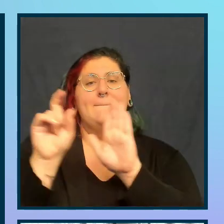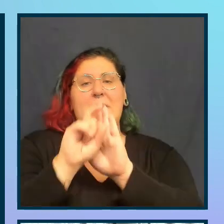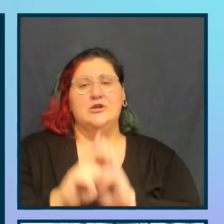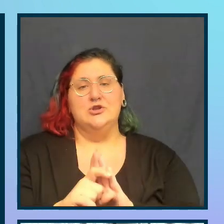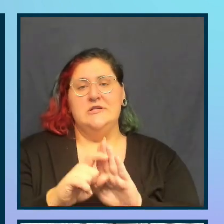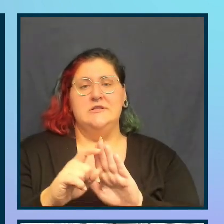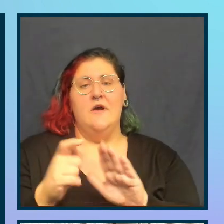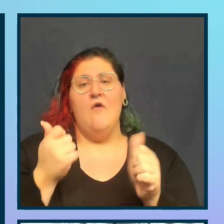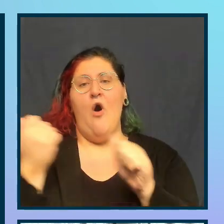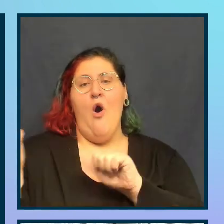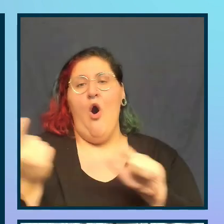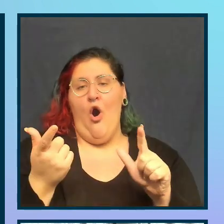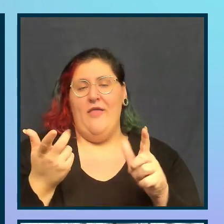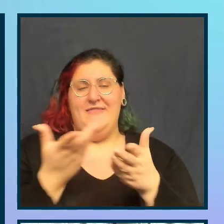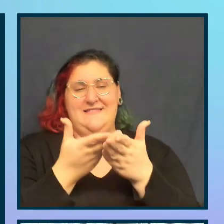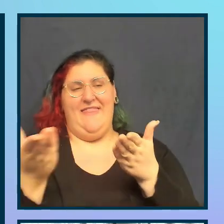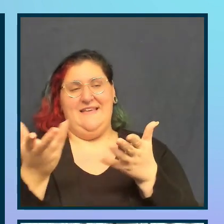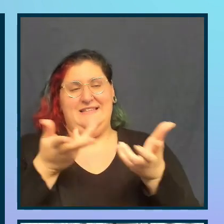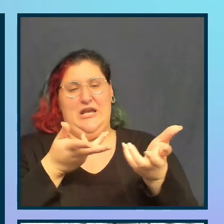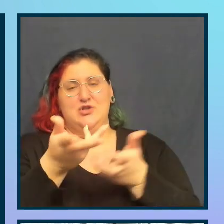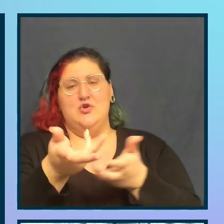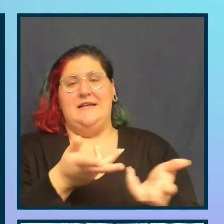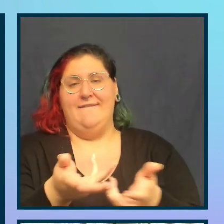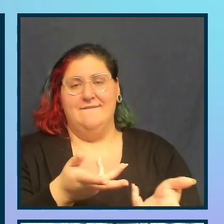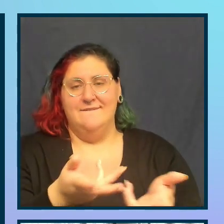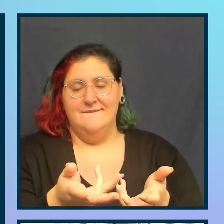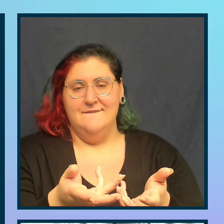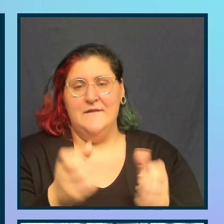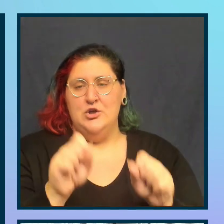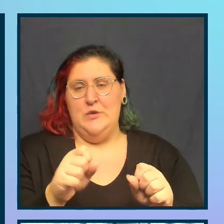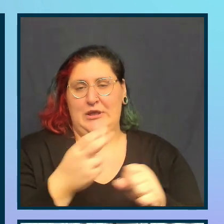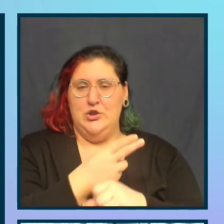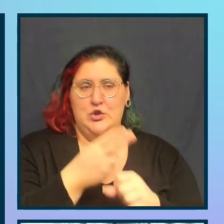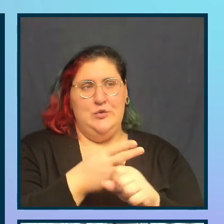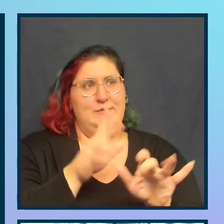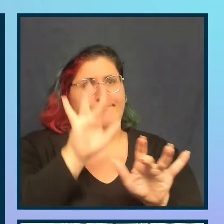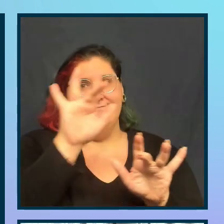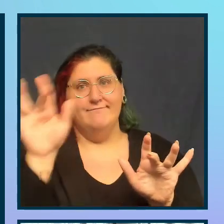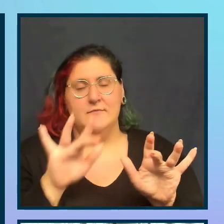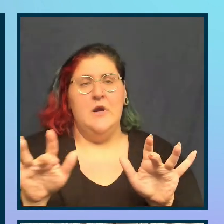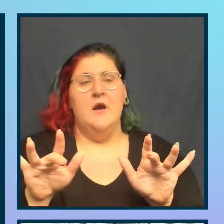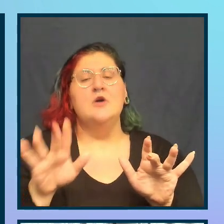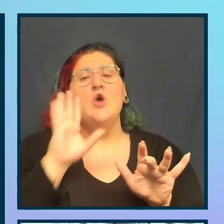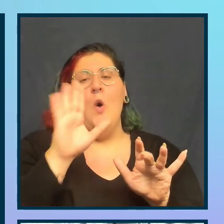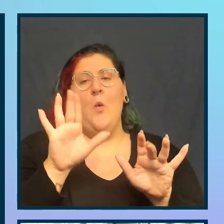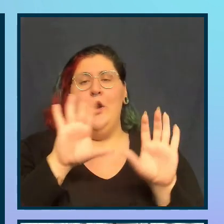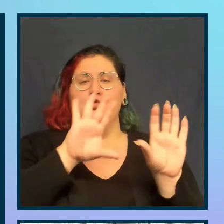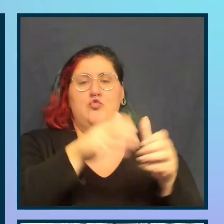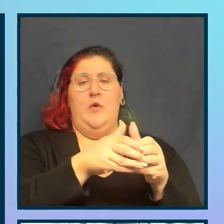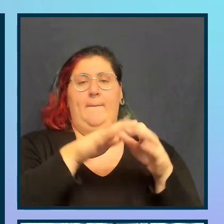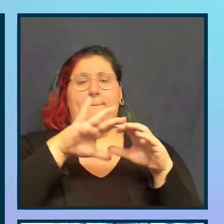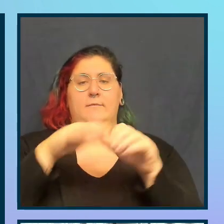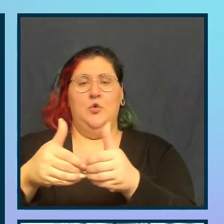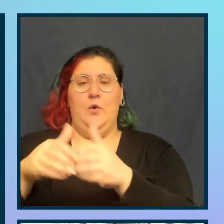intelligent, or it's going to group them intelligently by trying to group them with similar items. So we can see here, we have